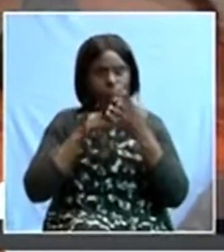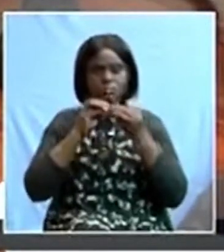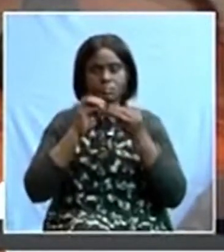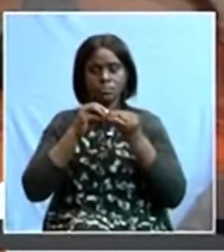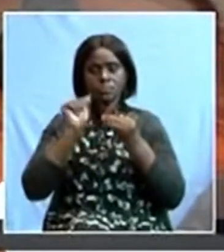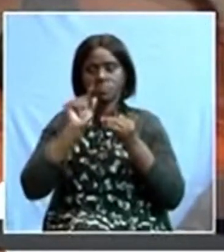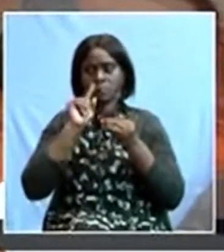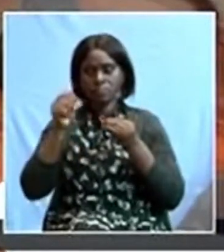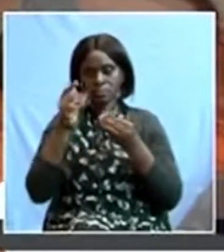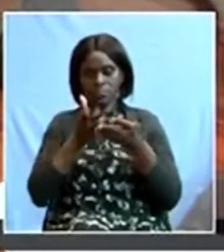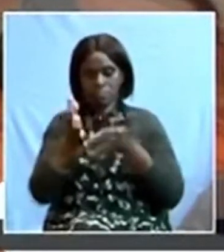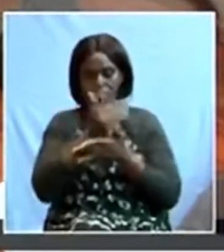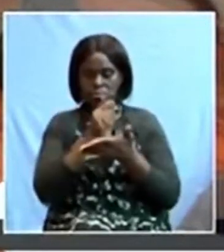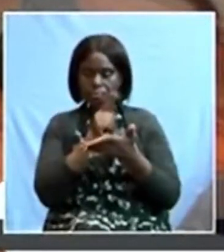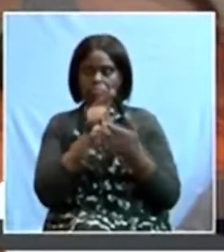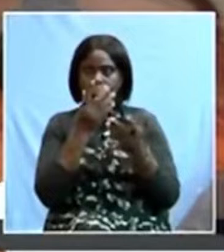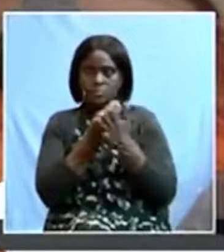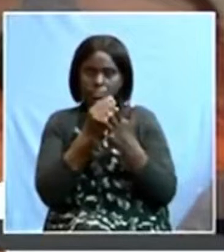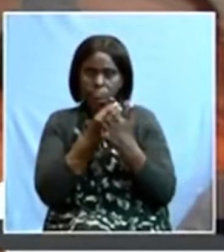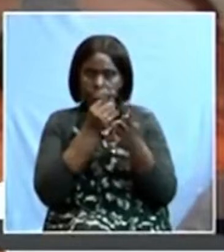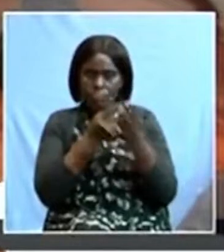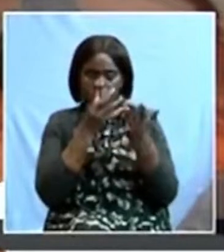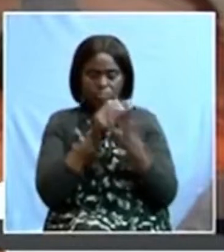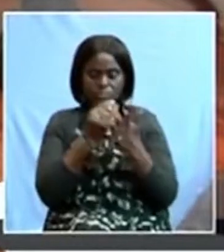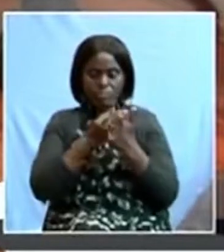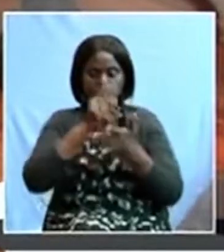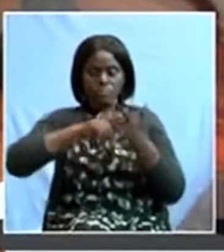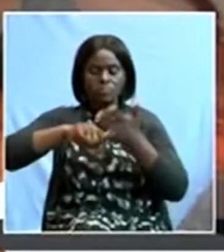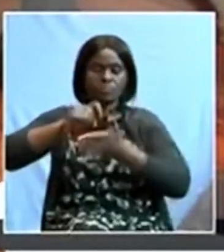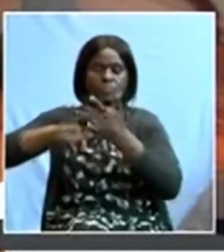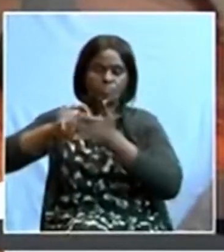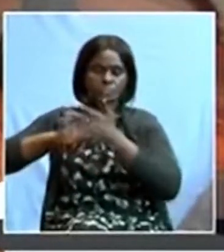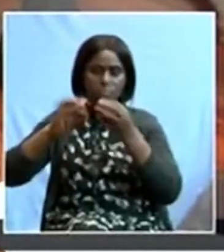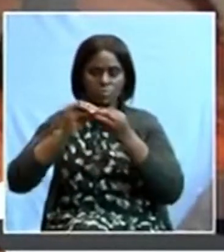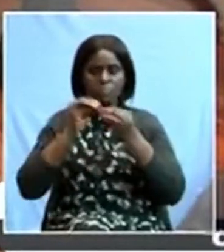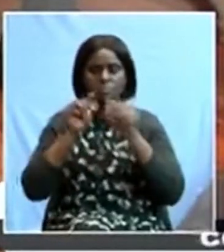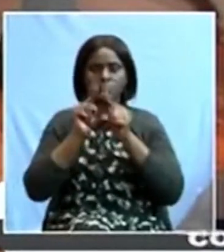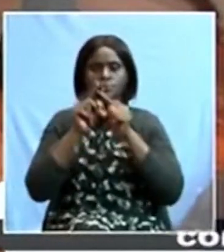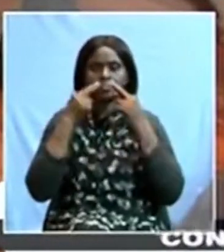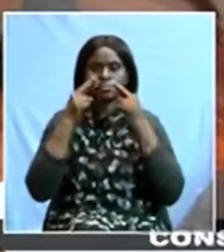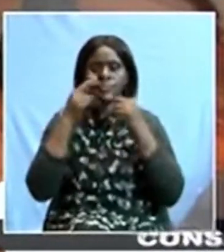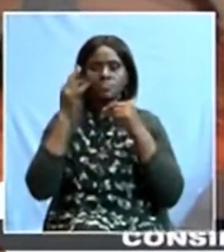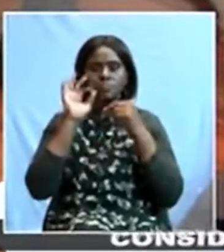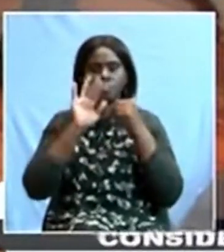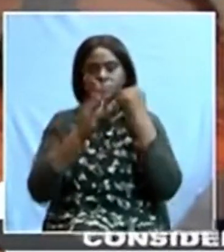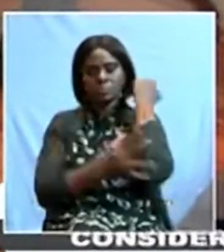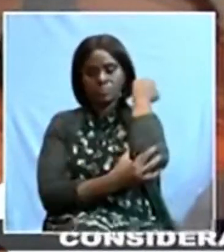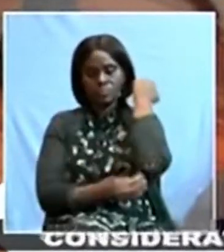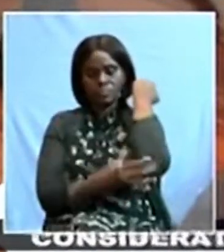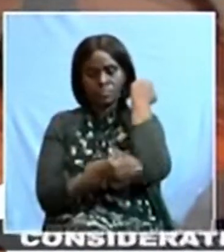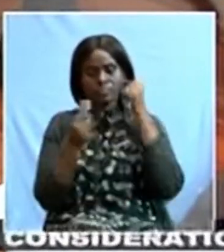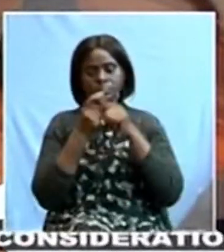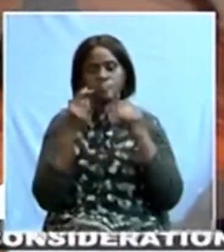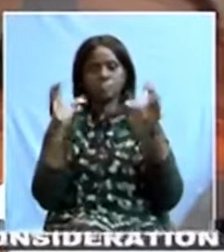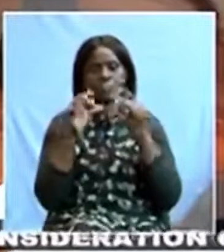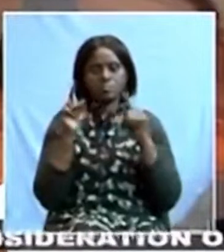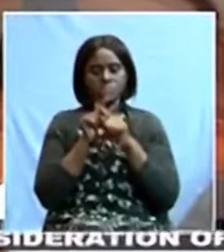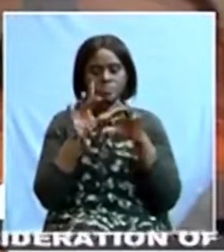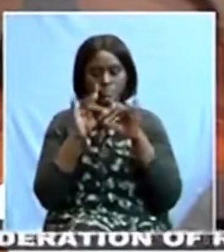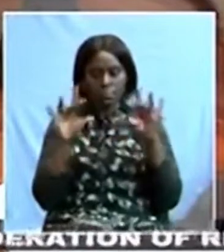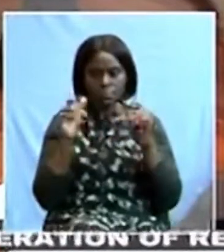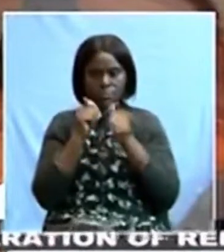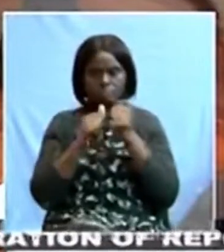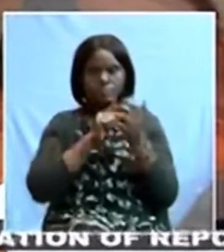that the under-collection of revenue on fees and charges was as a result of poor response from the community on the plots which